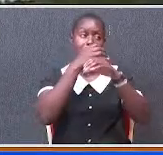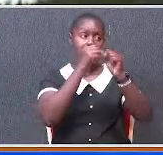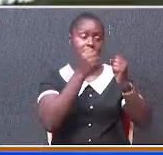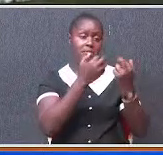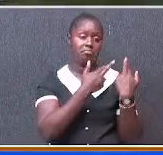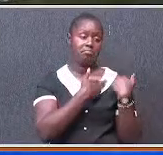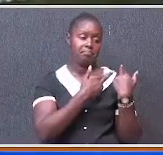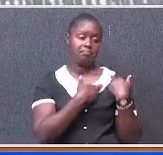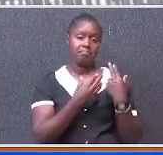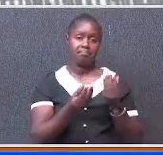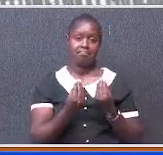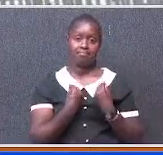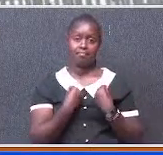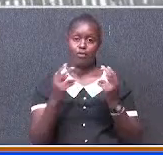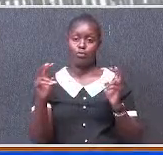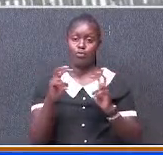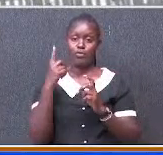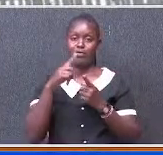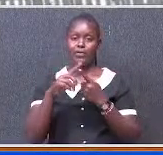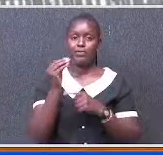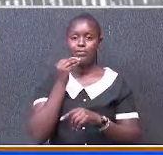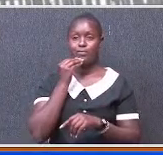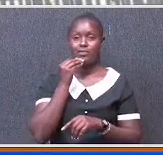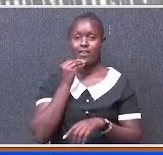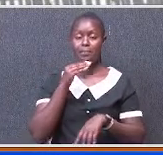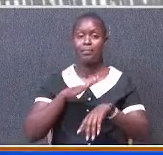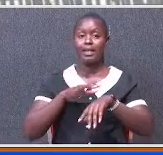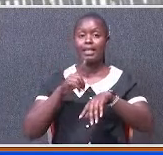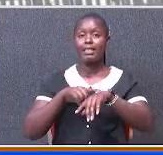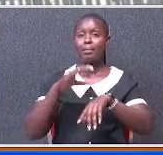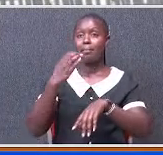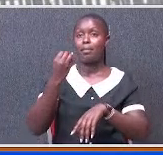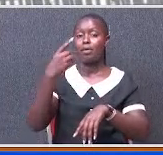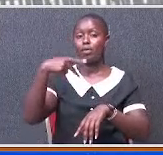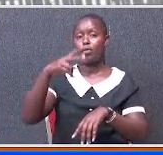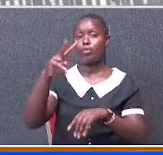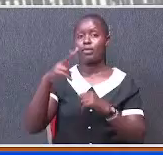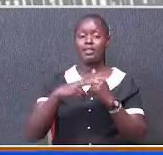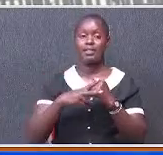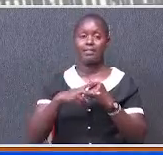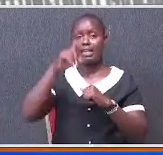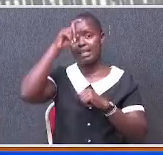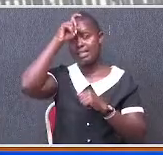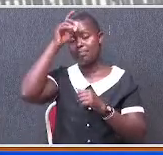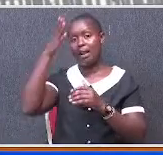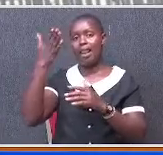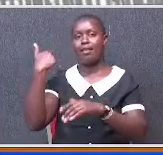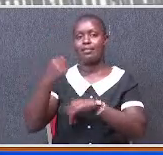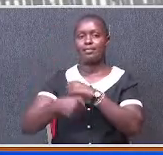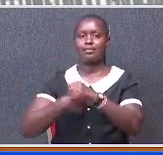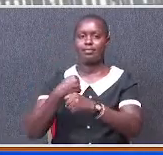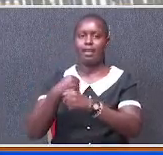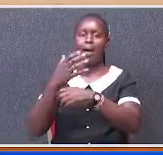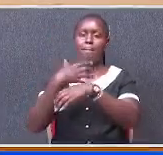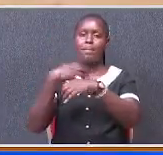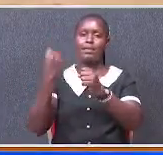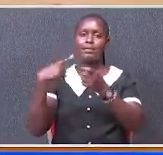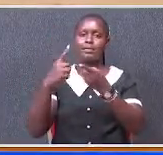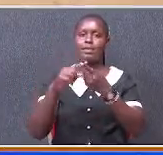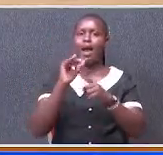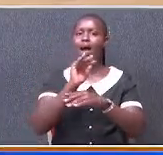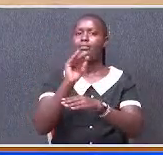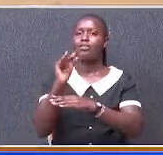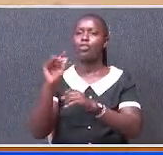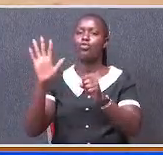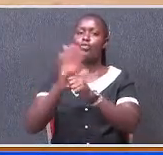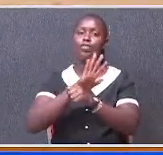to mobilize food. During the COP27 in Sharm el-Sheikh, Egypt last year, President William Ruto rallied global leaders to